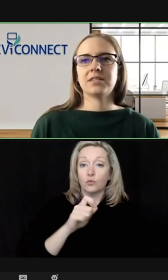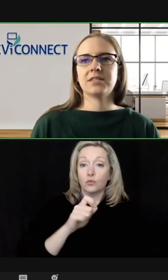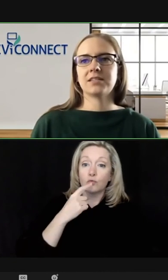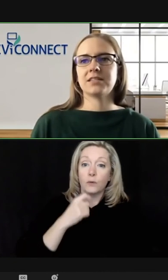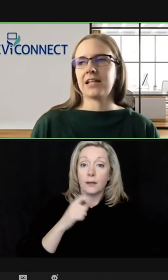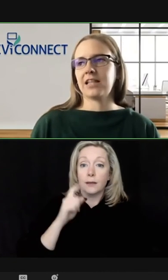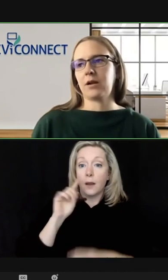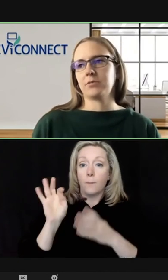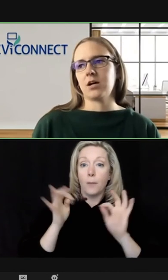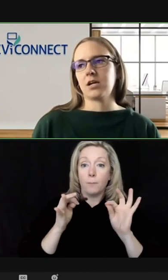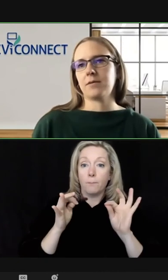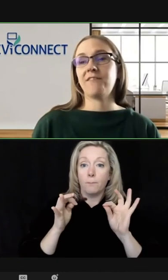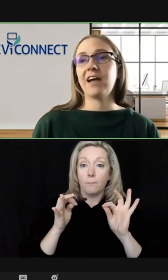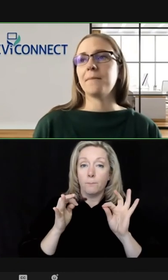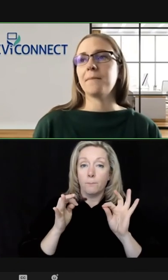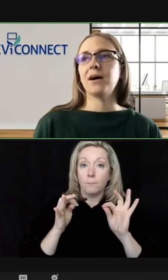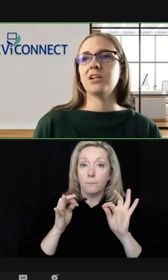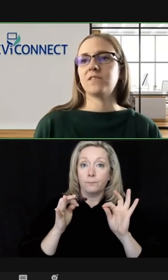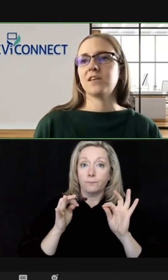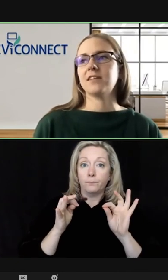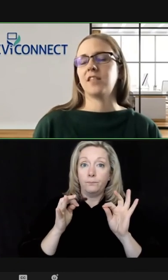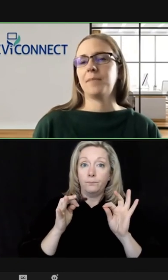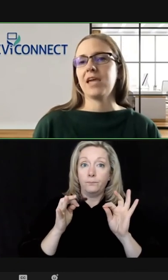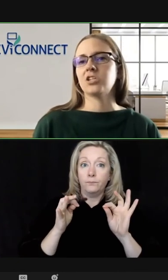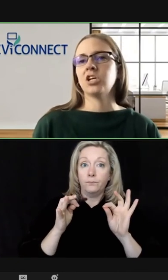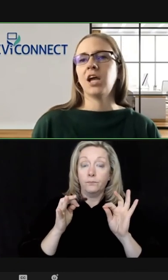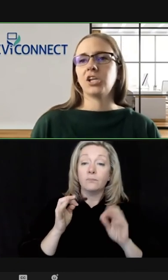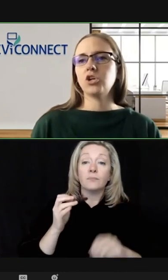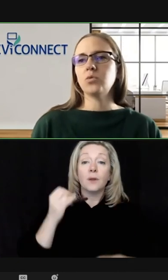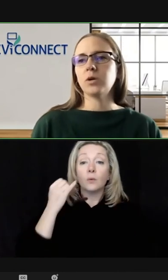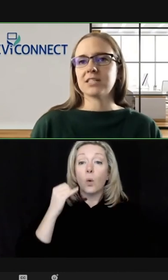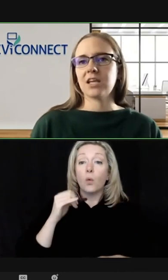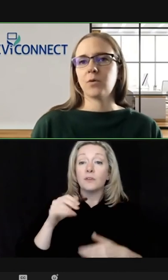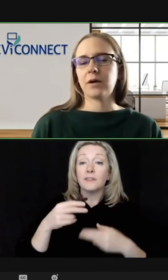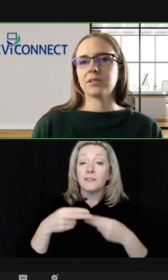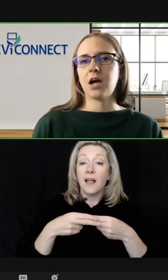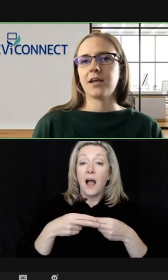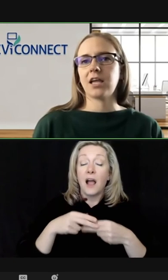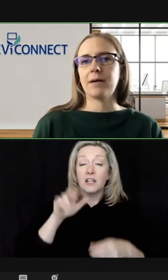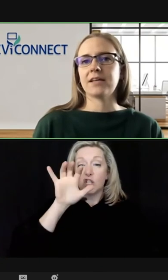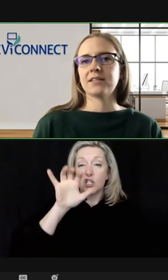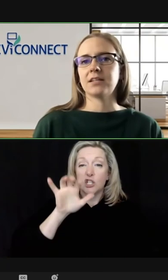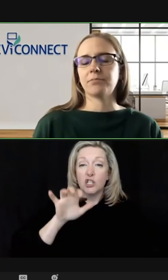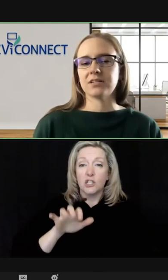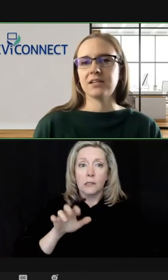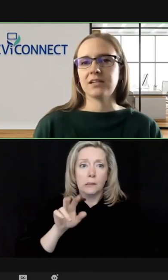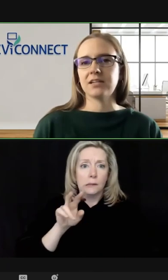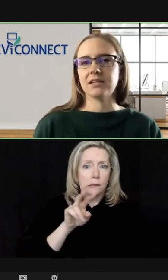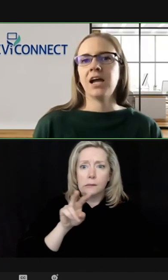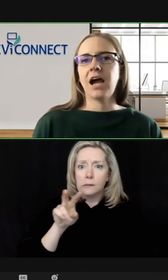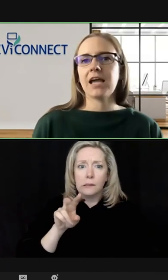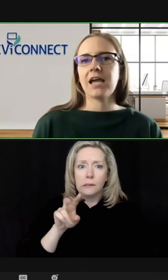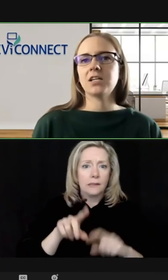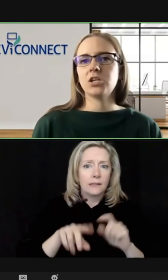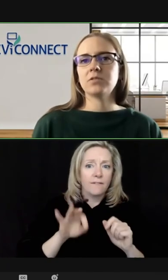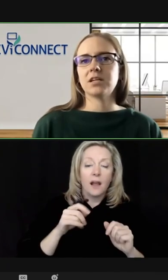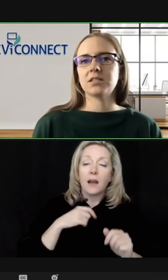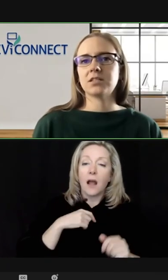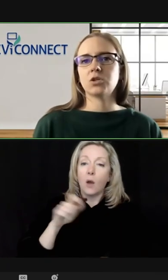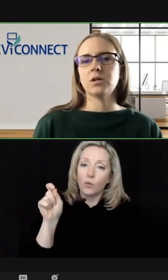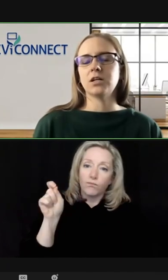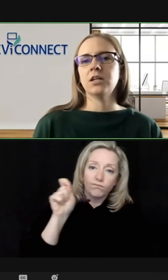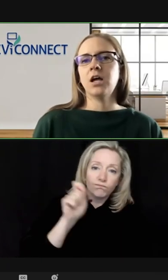and now you see exactly what I'm talking about. If I had a bunch of things on the page and you weren't seeing what I was talking about as a presenter, I